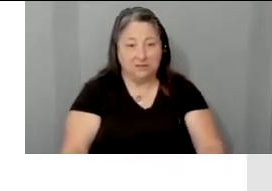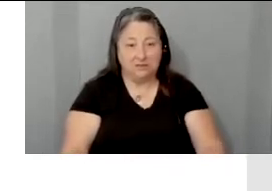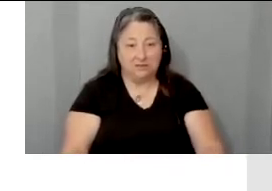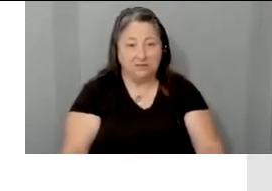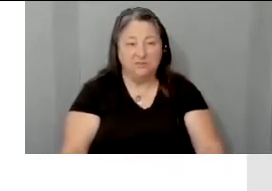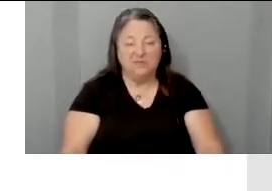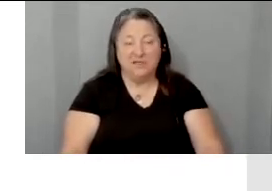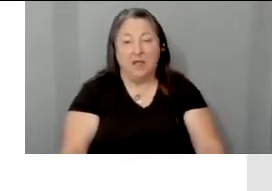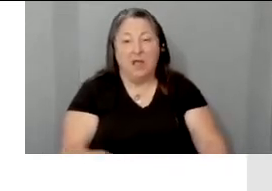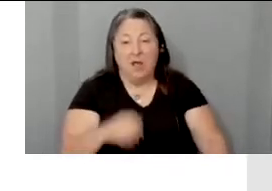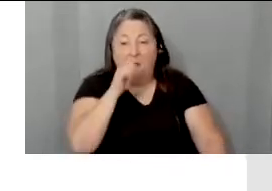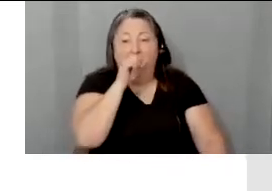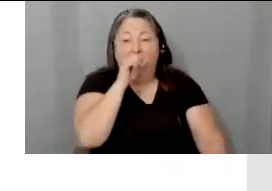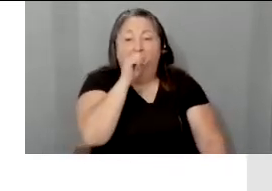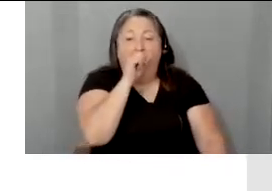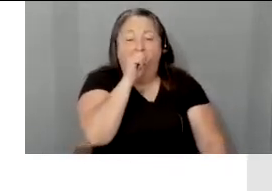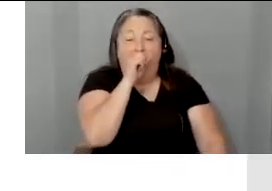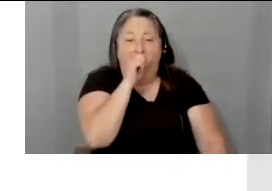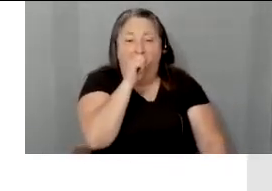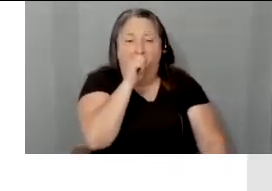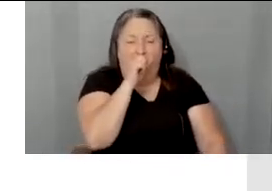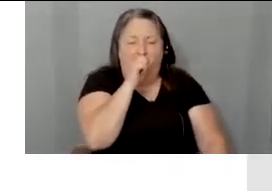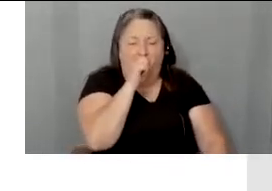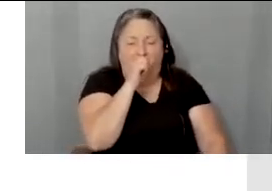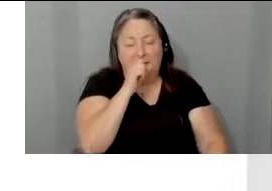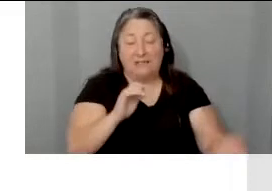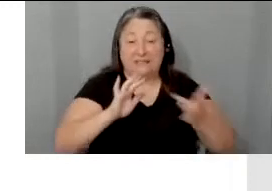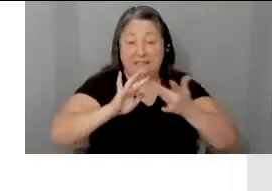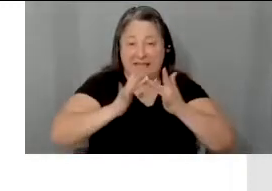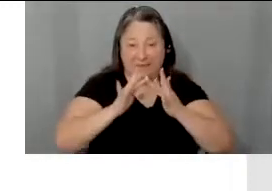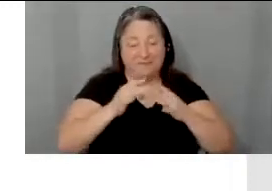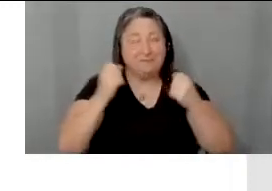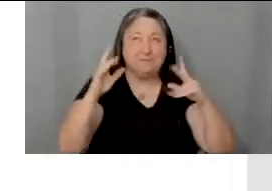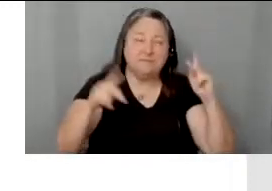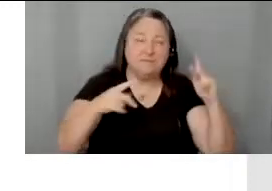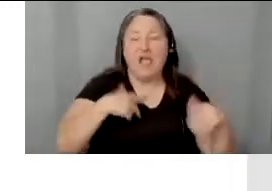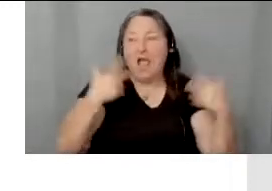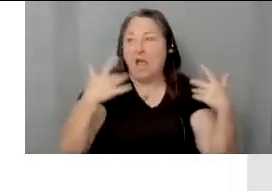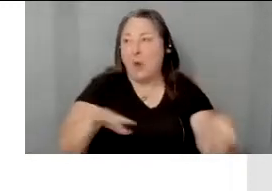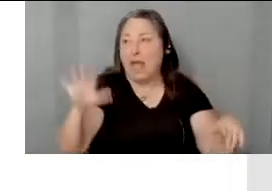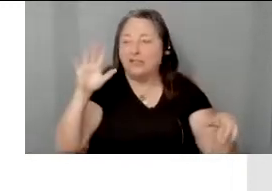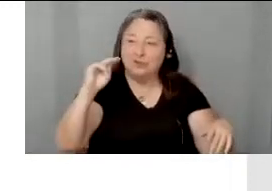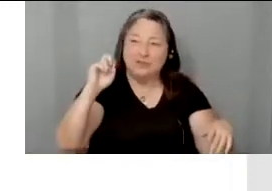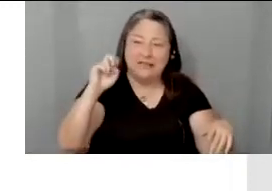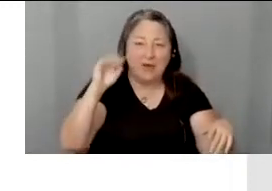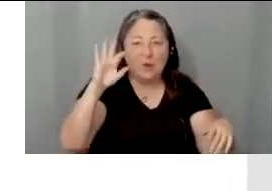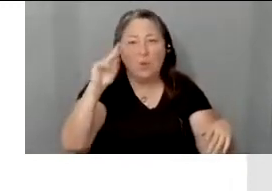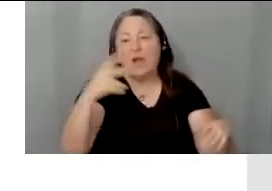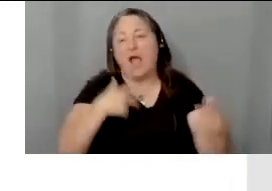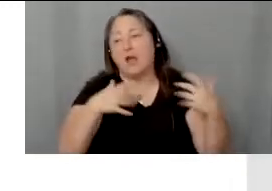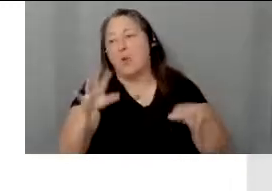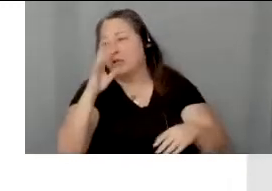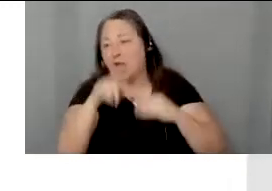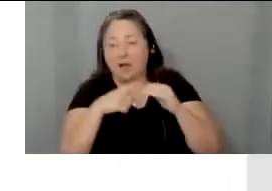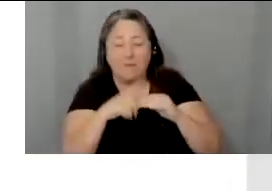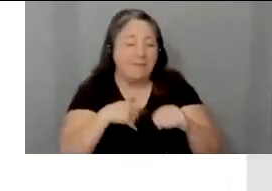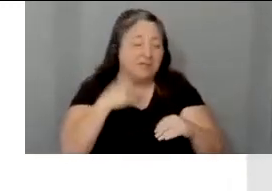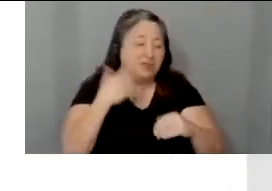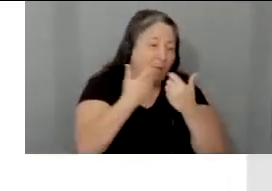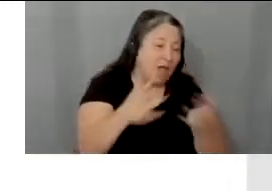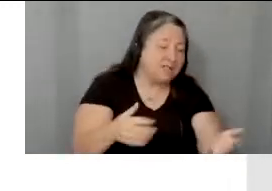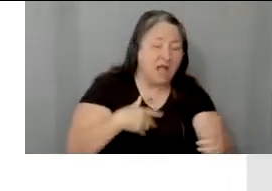Network. So a lot of people are like, oh, I don't like to network. I don't want to talk about my job loss. I don't want to talk about my